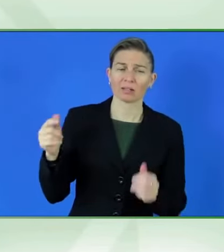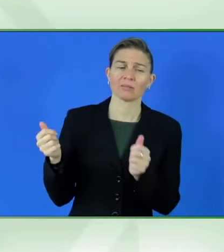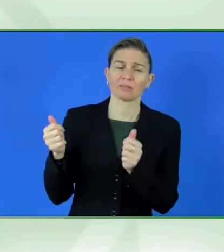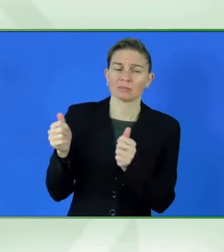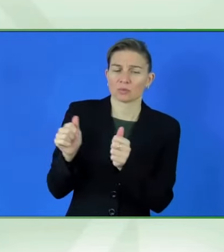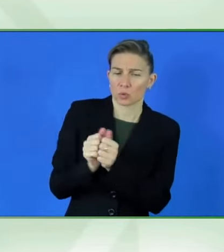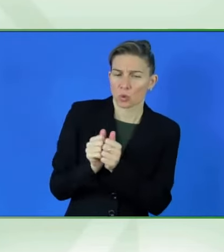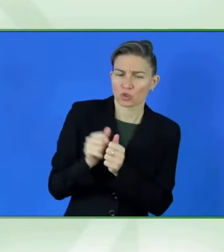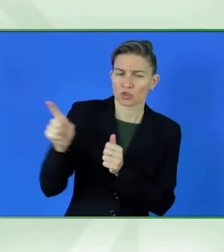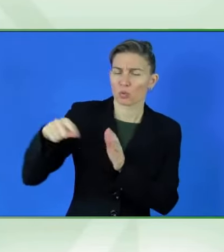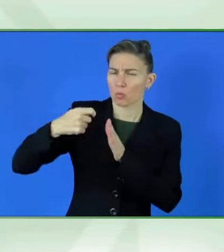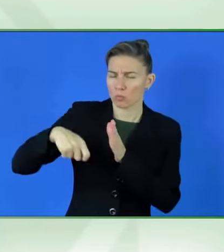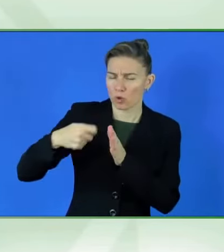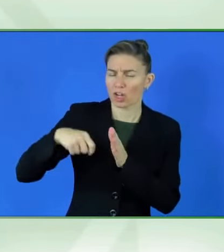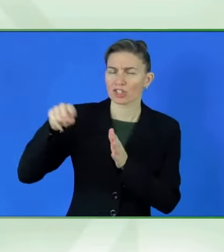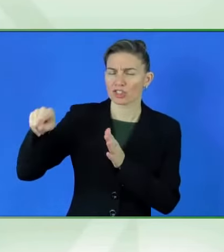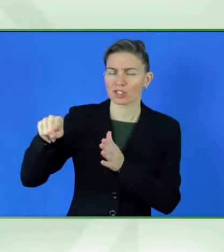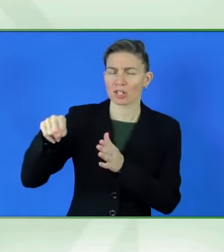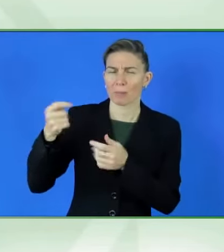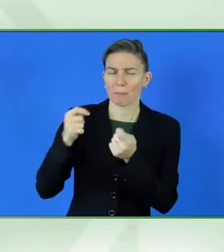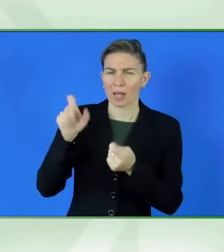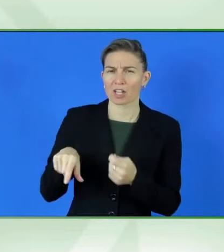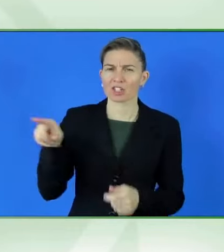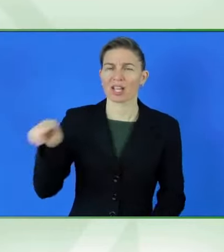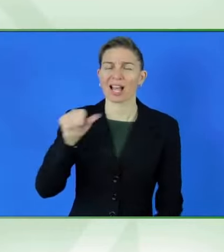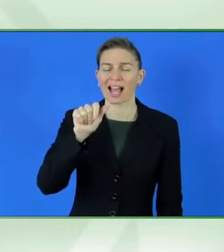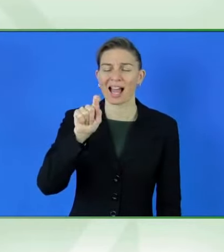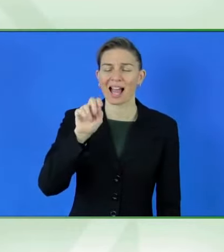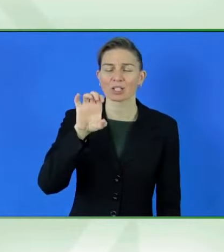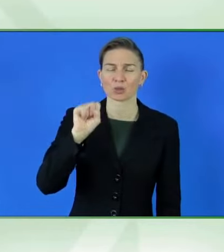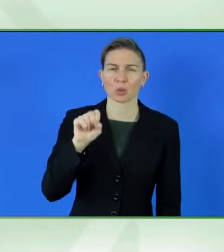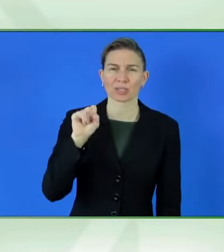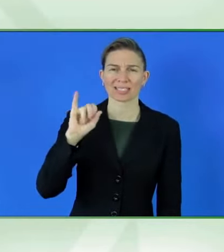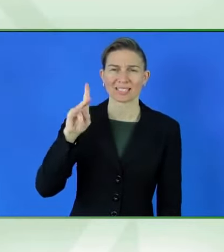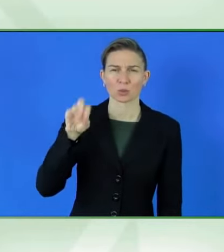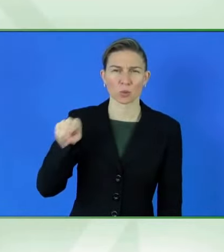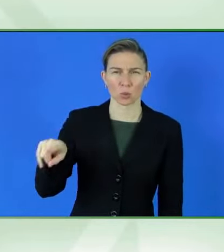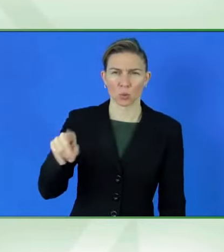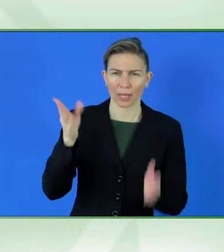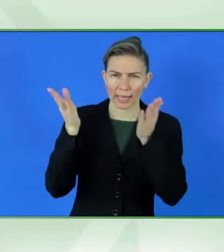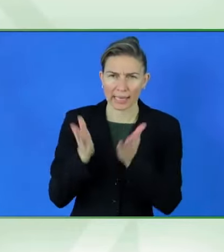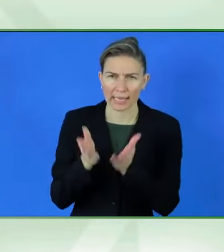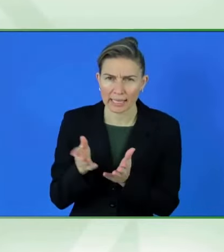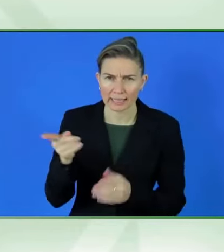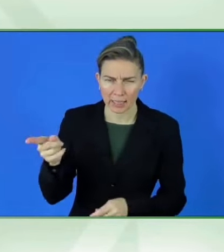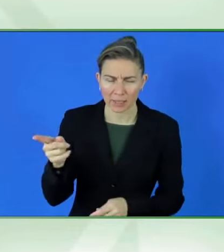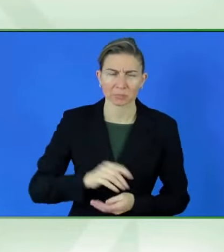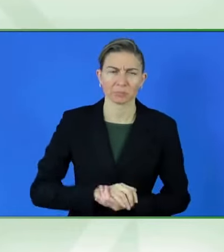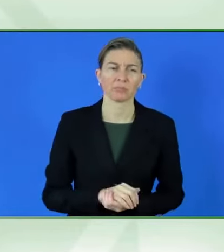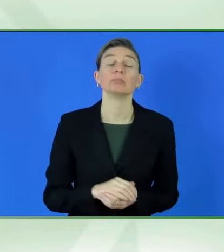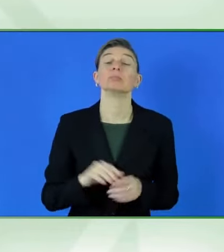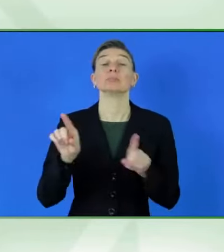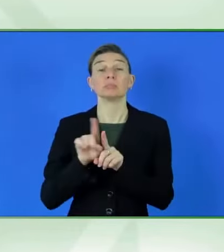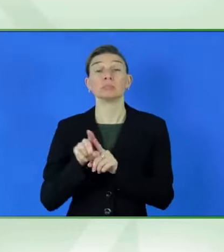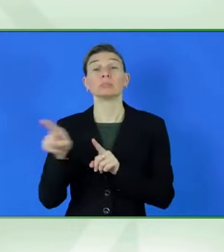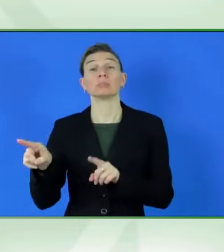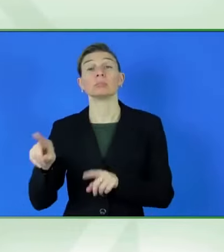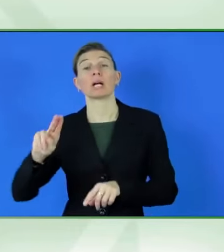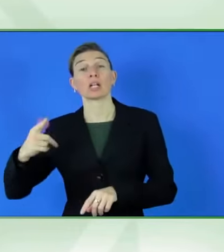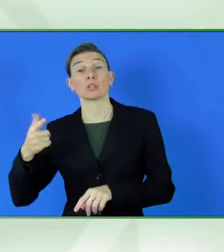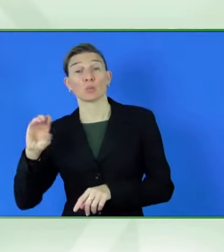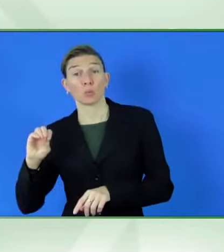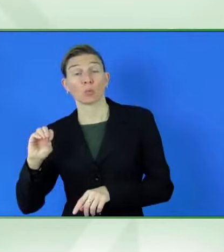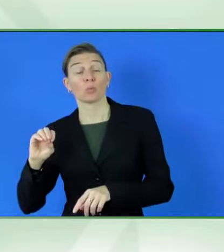Atos Syntel in India, but also runs a not-for-profit, Access to Hope.